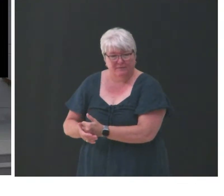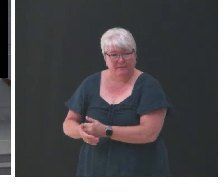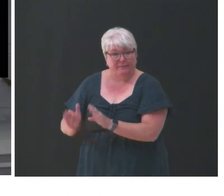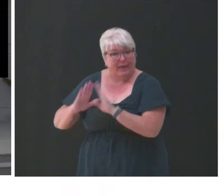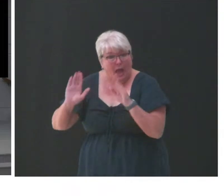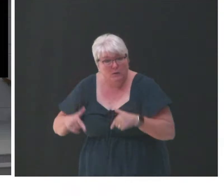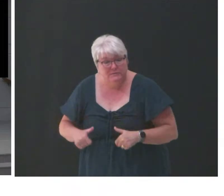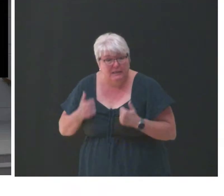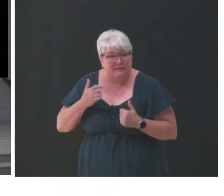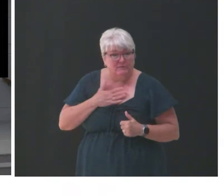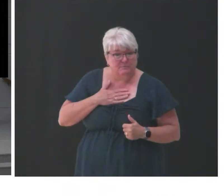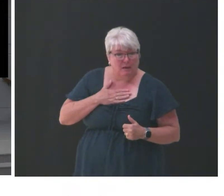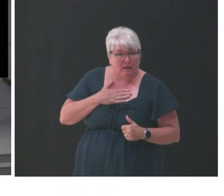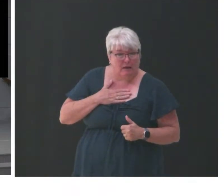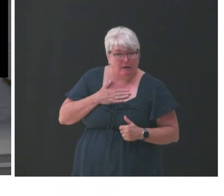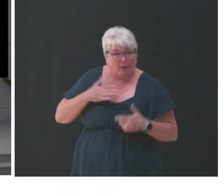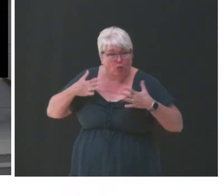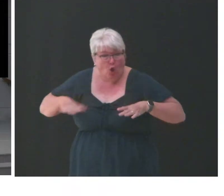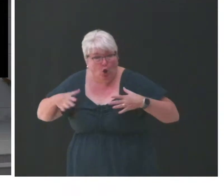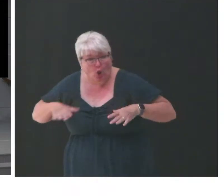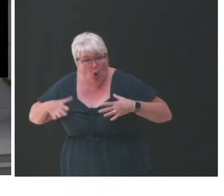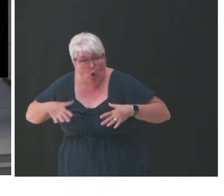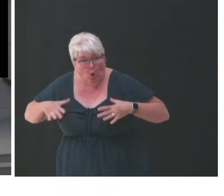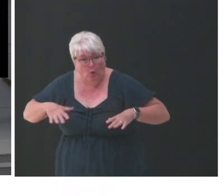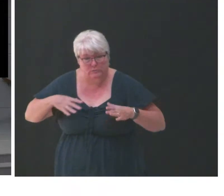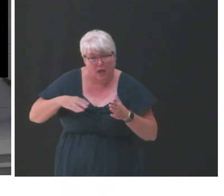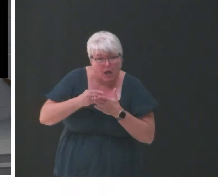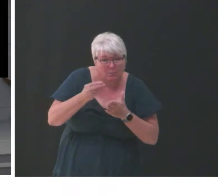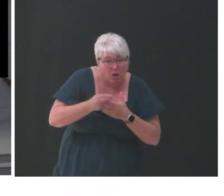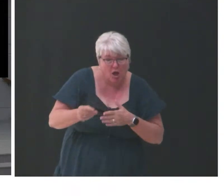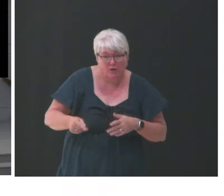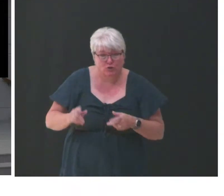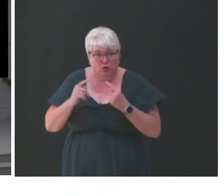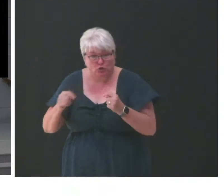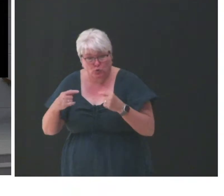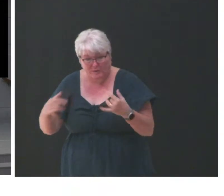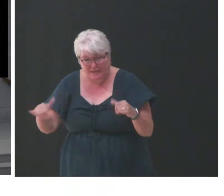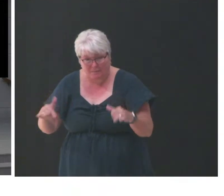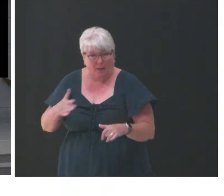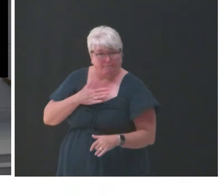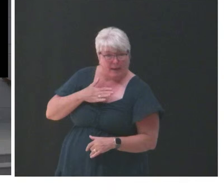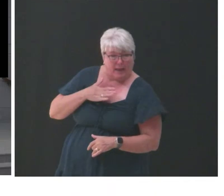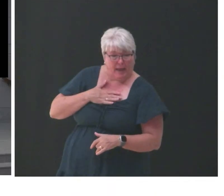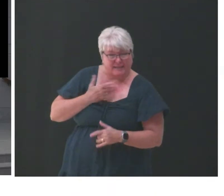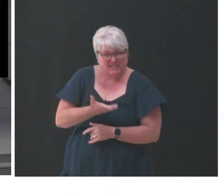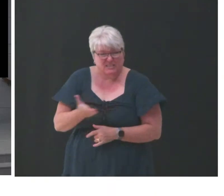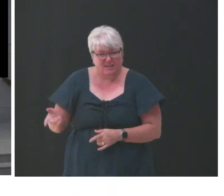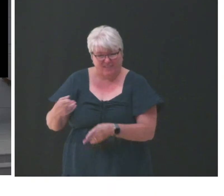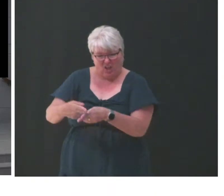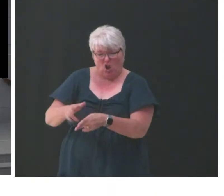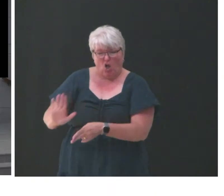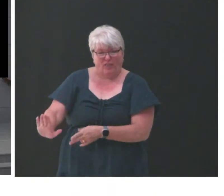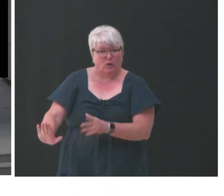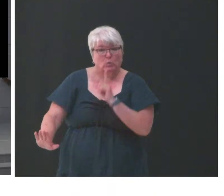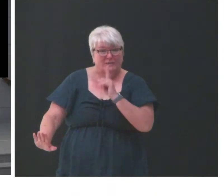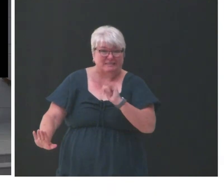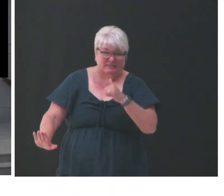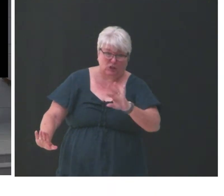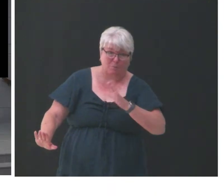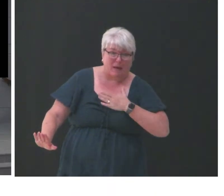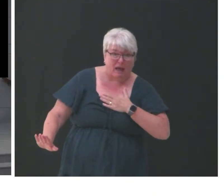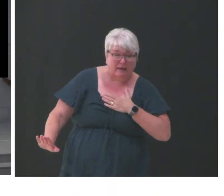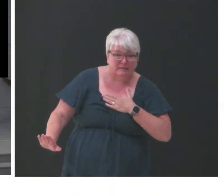live in was mine. The clothes they wore were mine. The toys they played with are mine. The stuff that they call their own is still